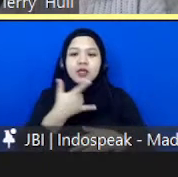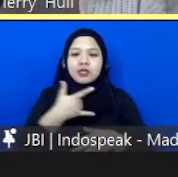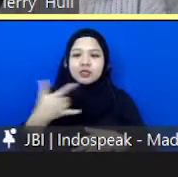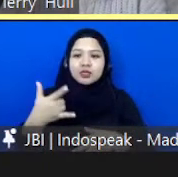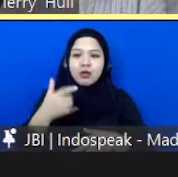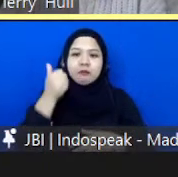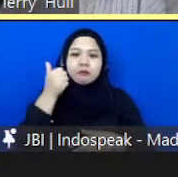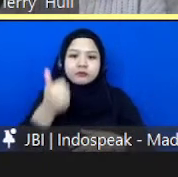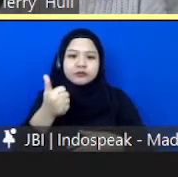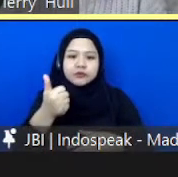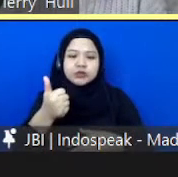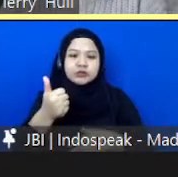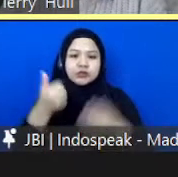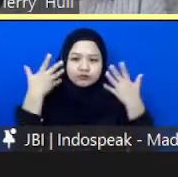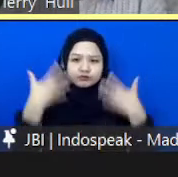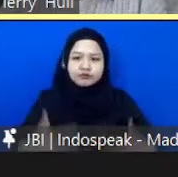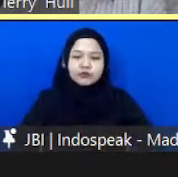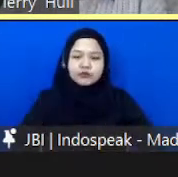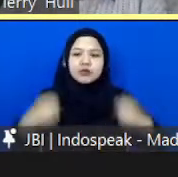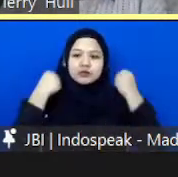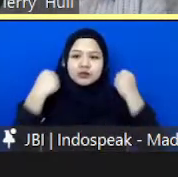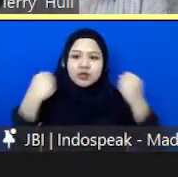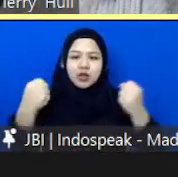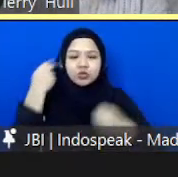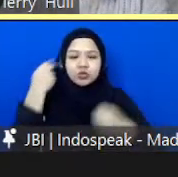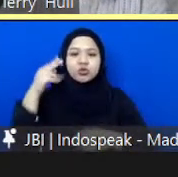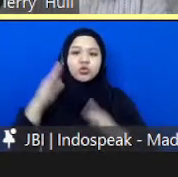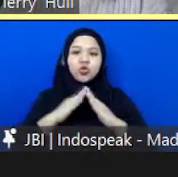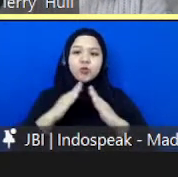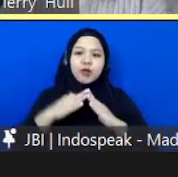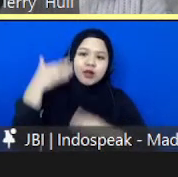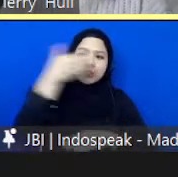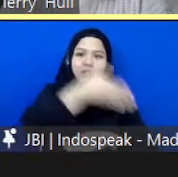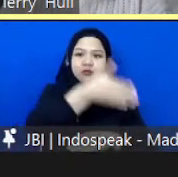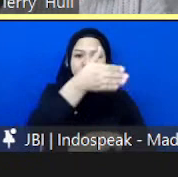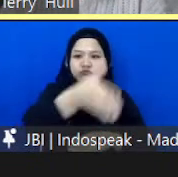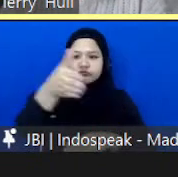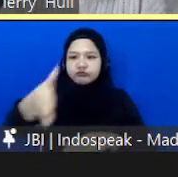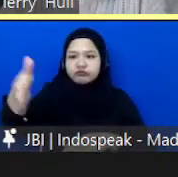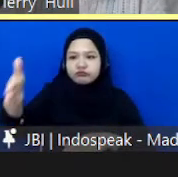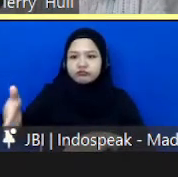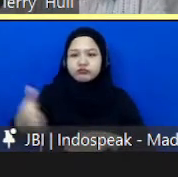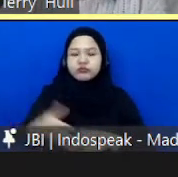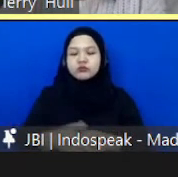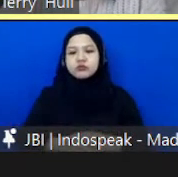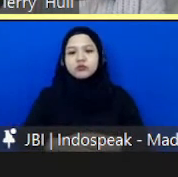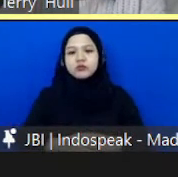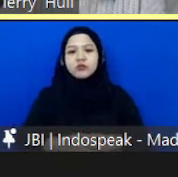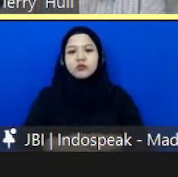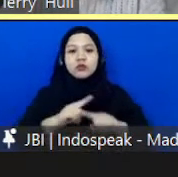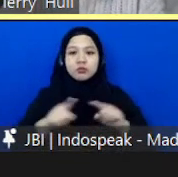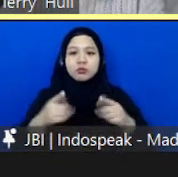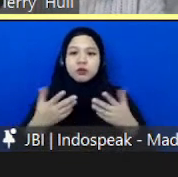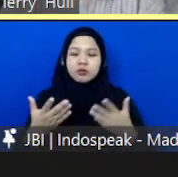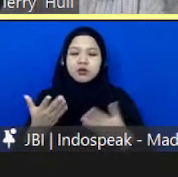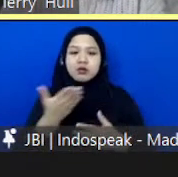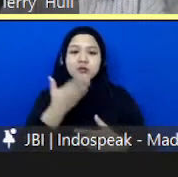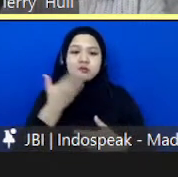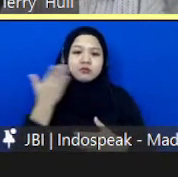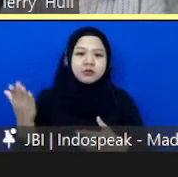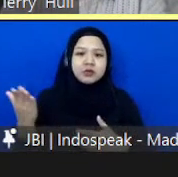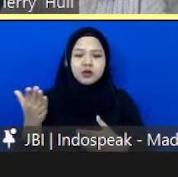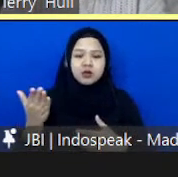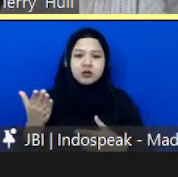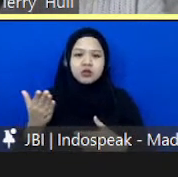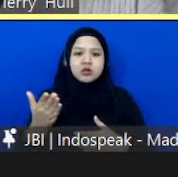a healthy visit to households. But as you can imagine, even though that was